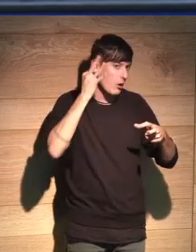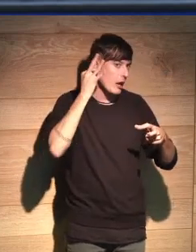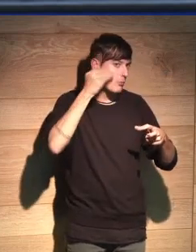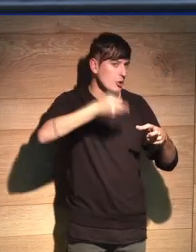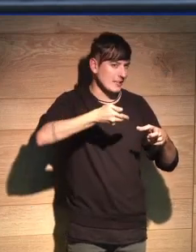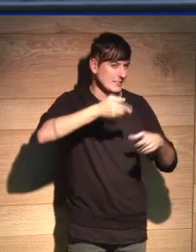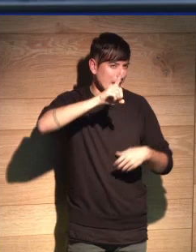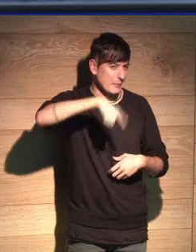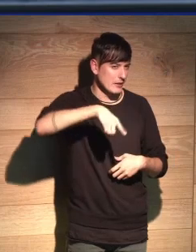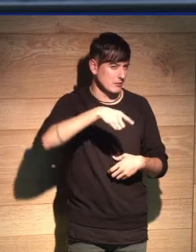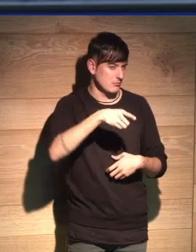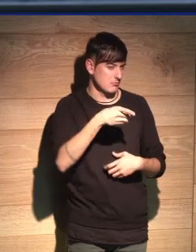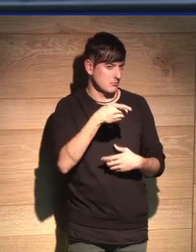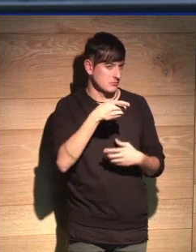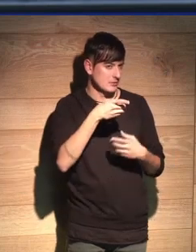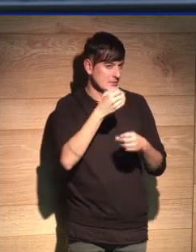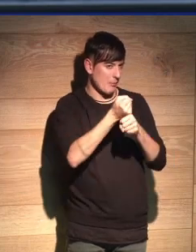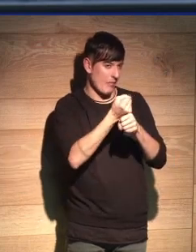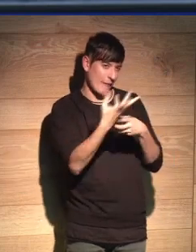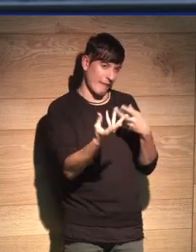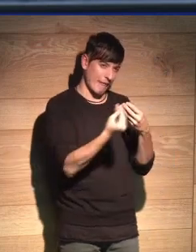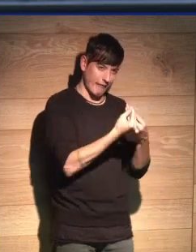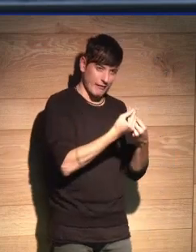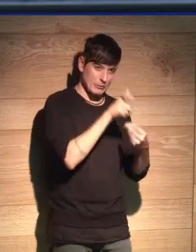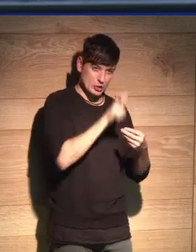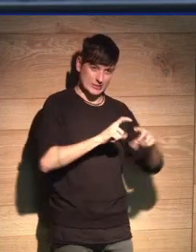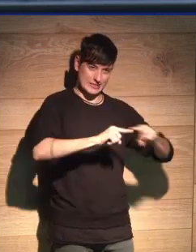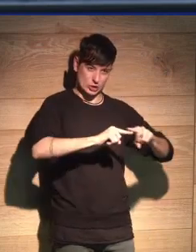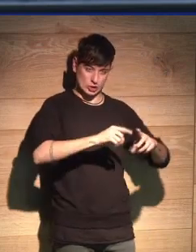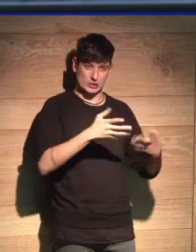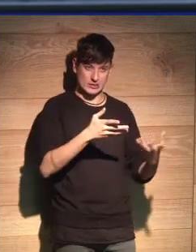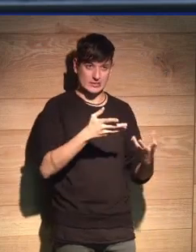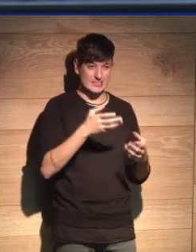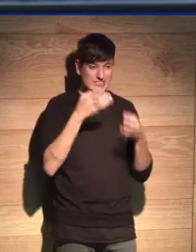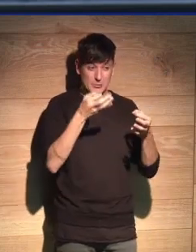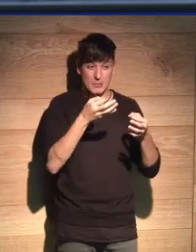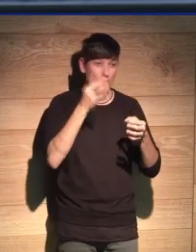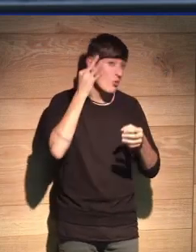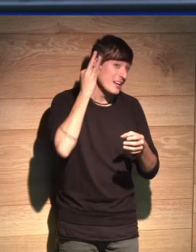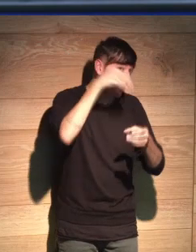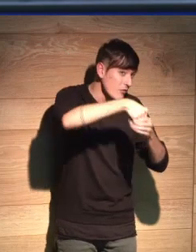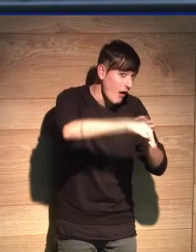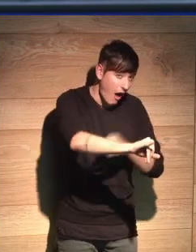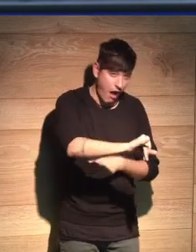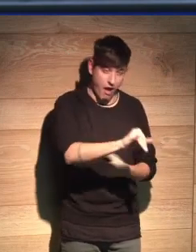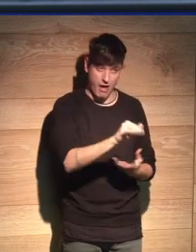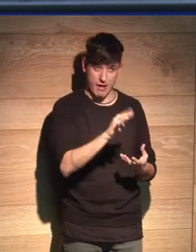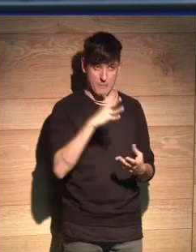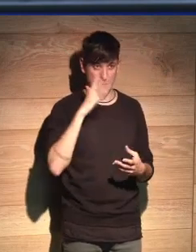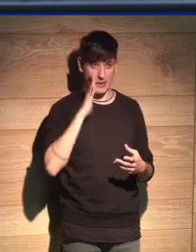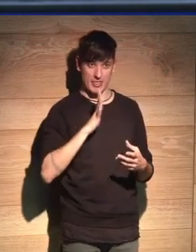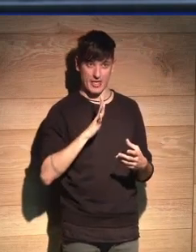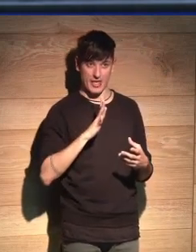be very many great women working with him. So since 1 year we tried to look for the second picture, because they are there, although